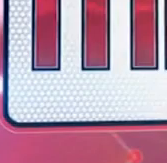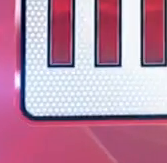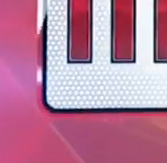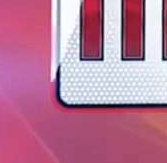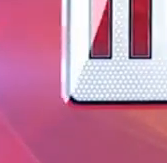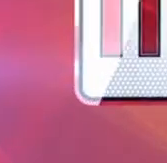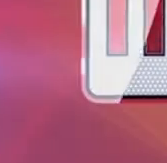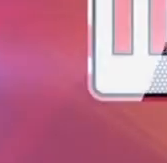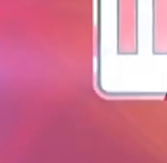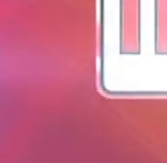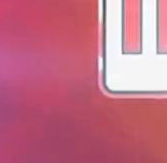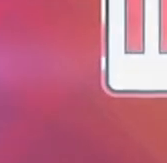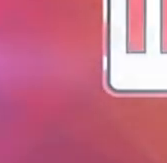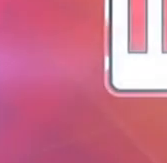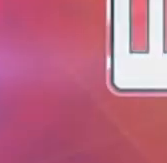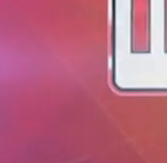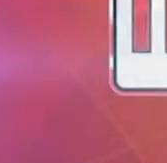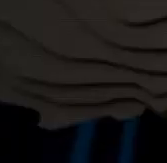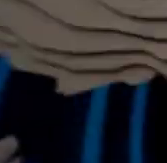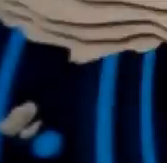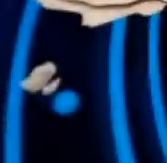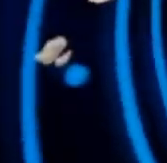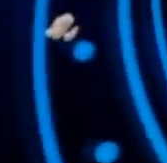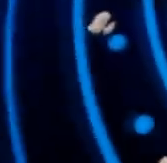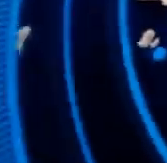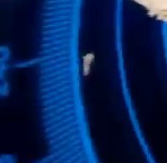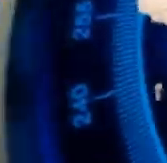Mirchi FM, it's hot.